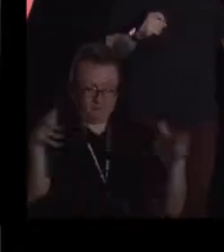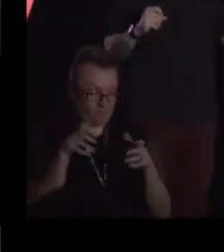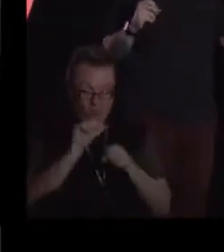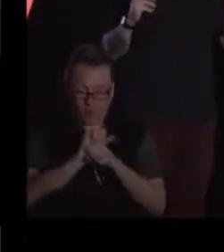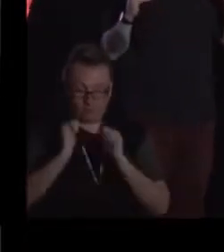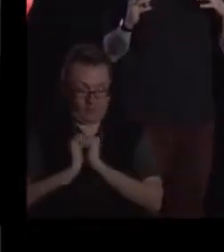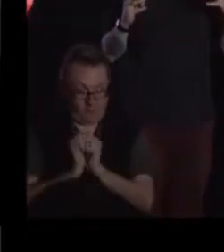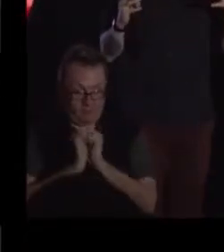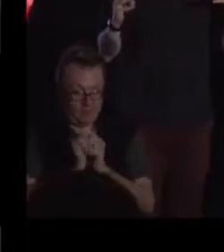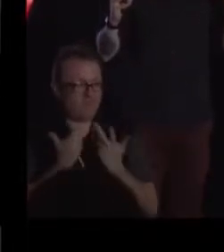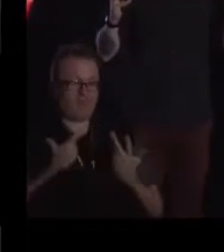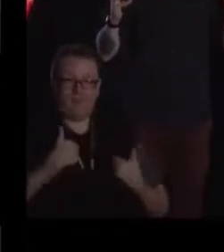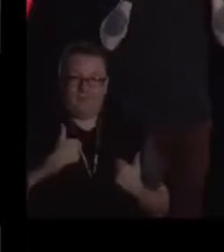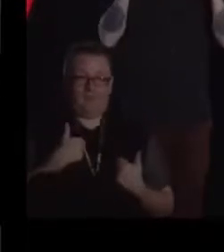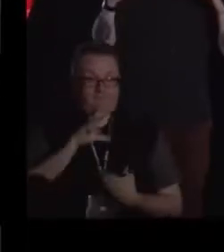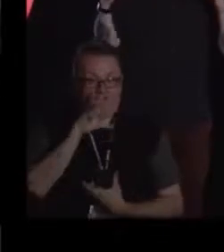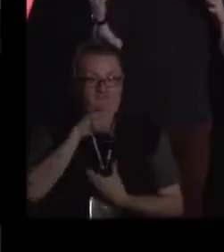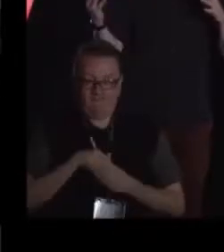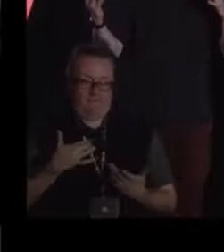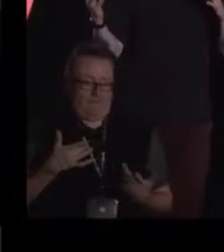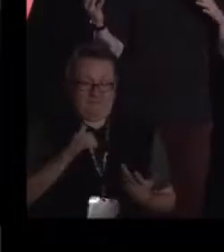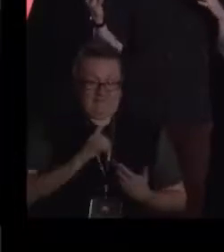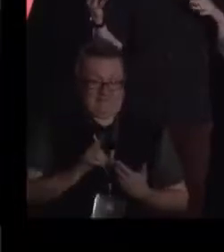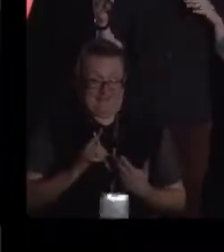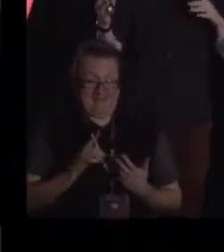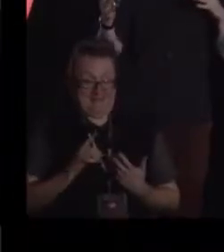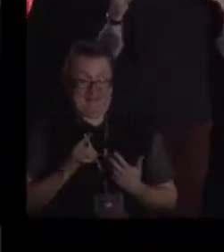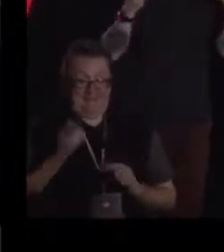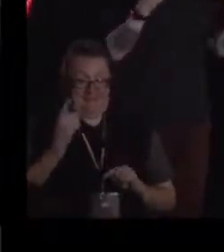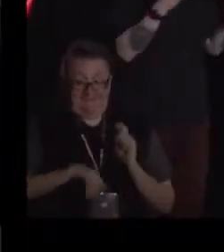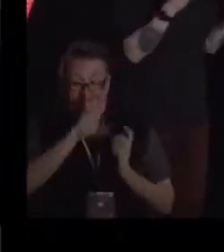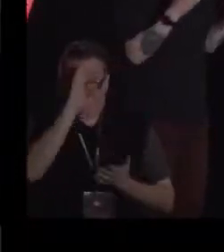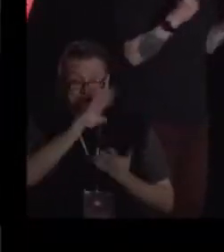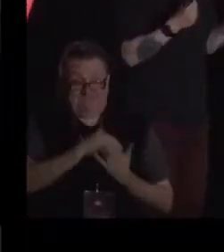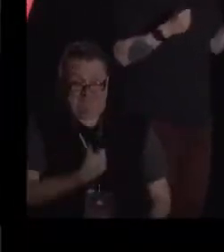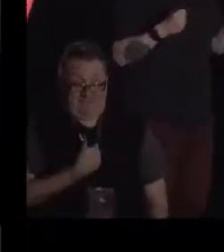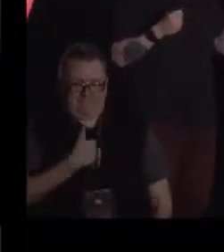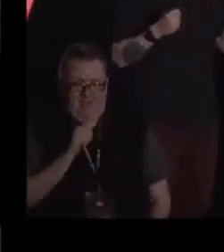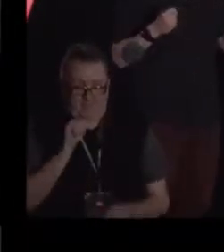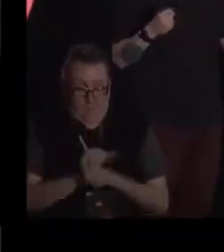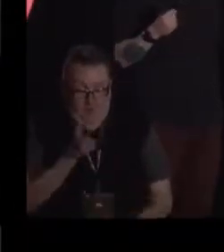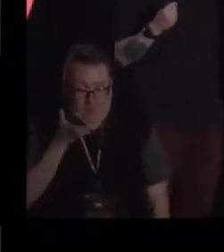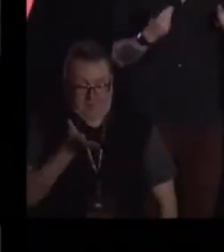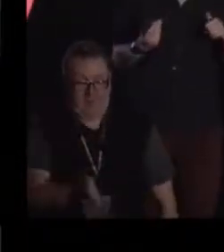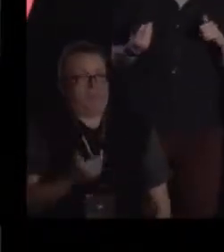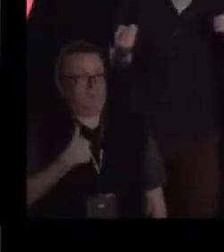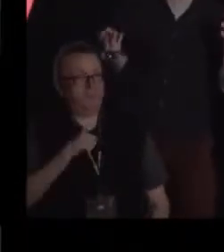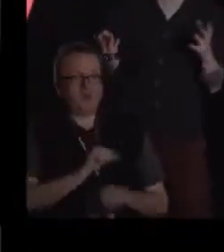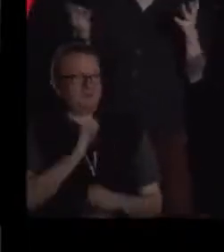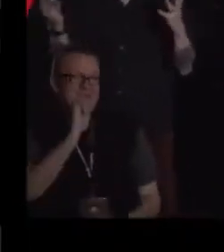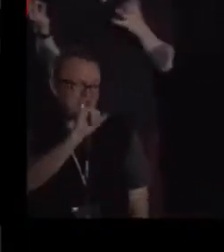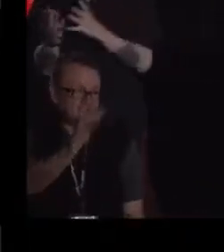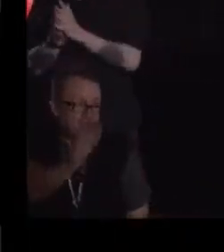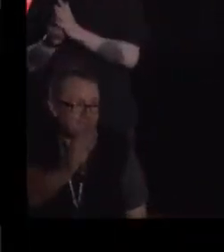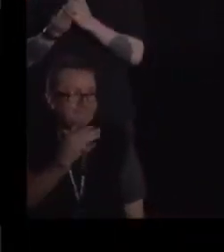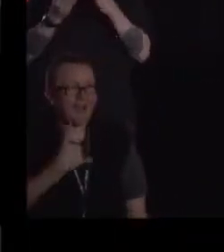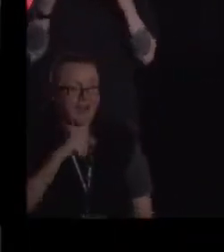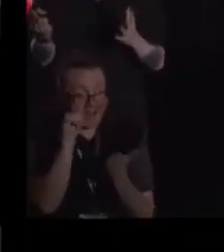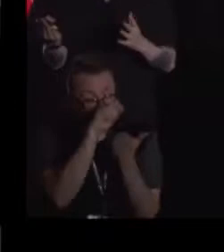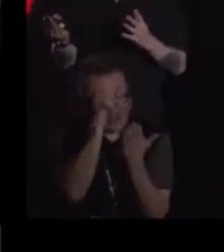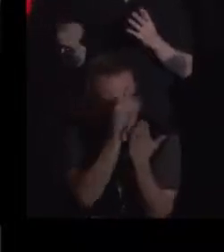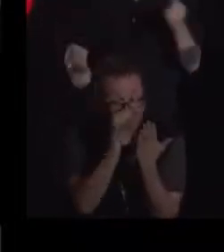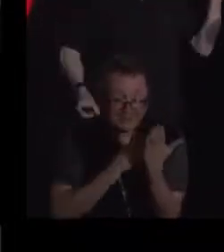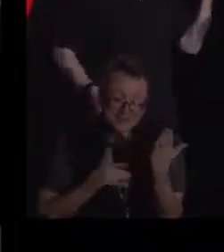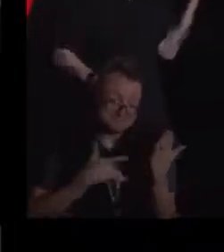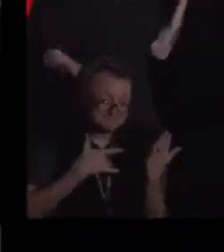and I just get so, like, I can't actually kind of believe that I work there, because like it's not a job. Like, I get paid to colour